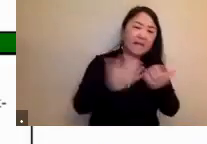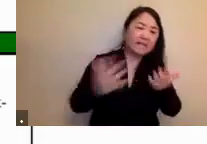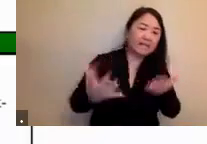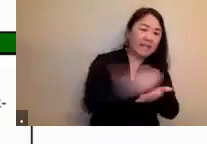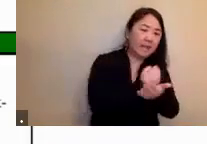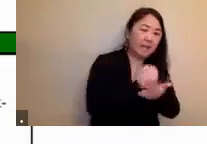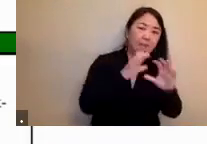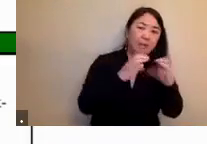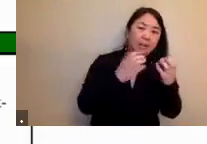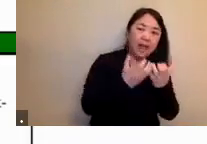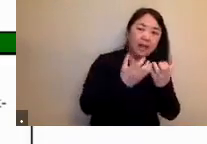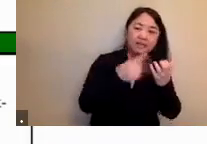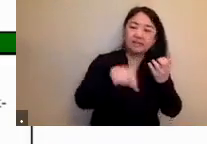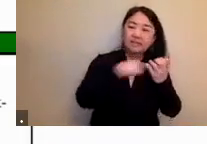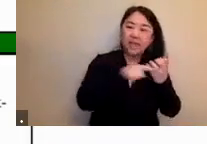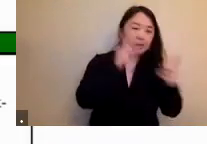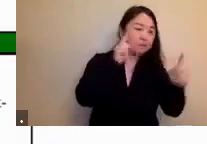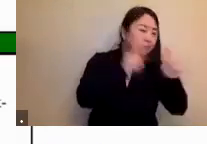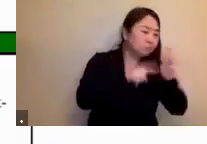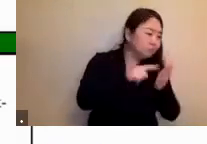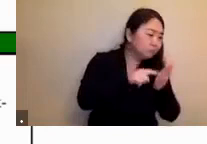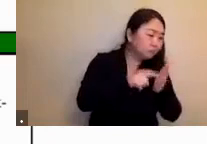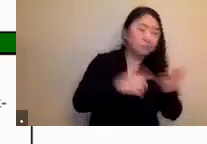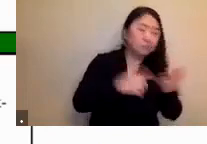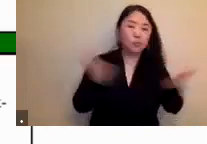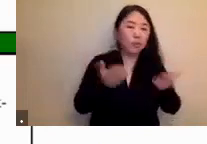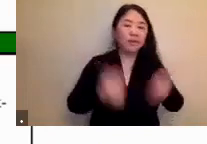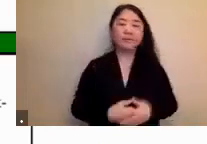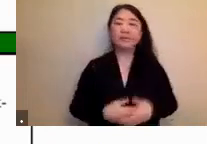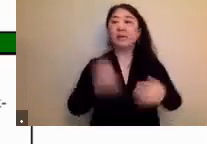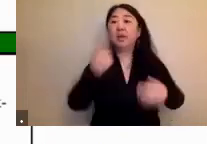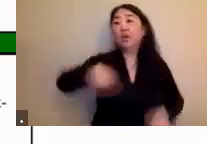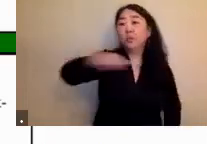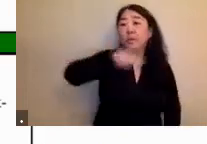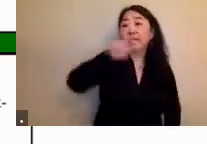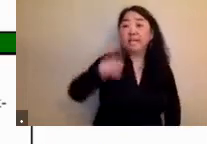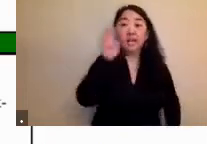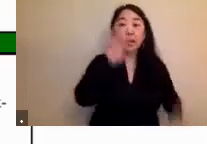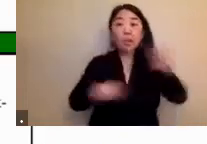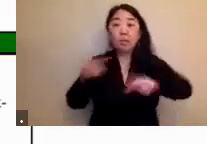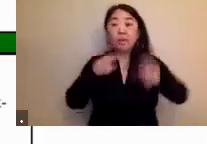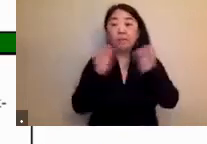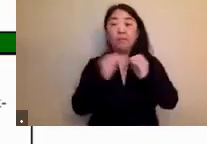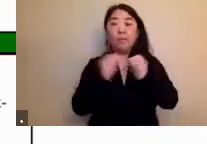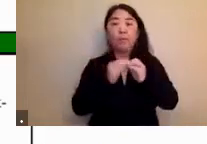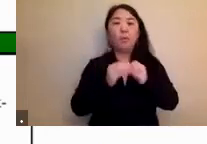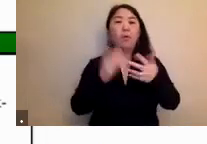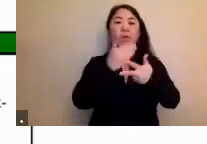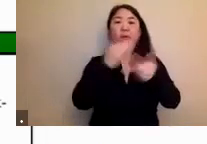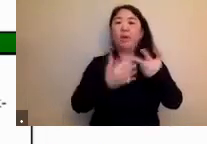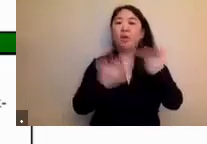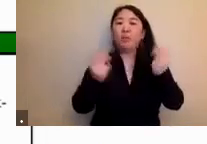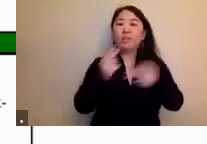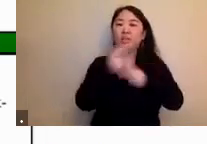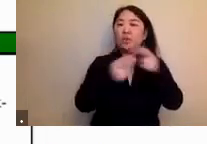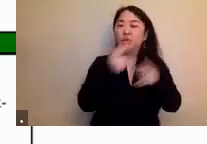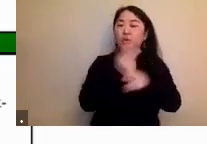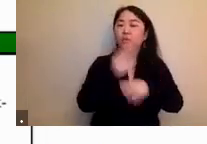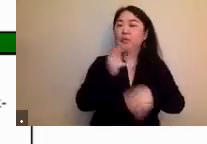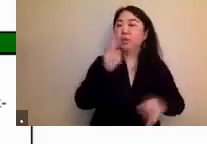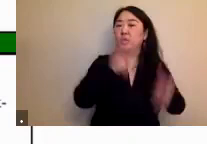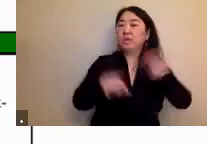we're looking into? What do we need to look at? What does universal design look like? How do we design